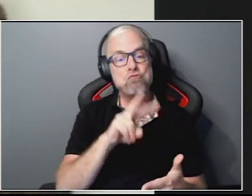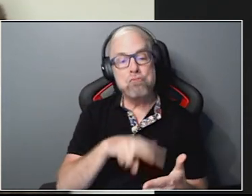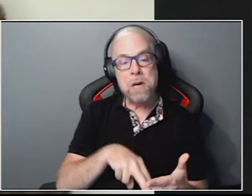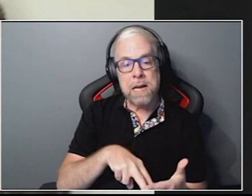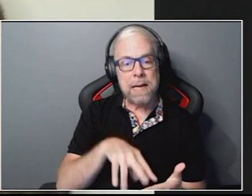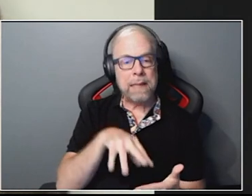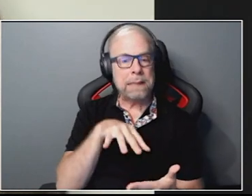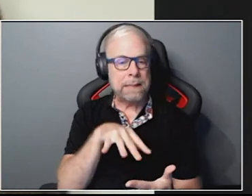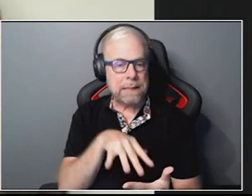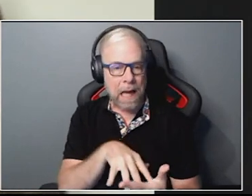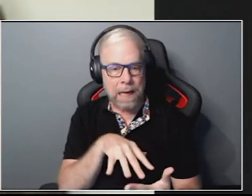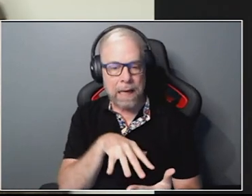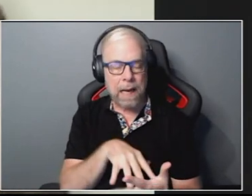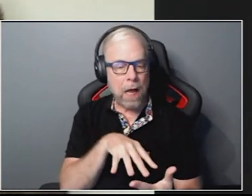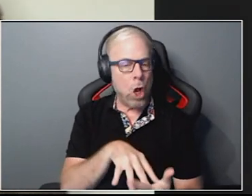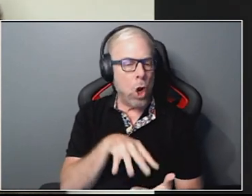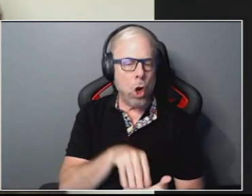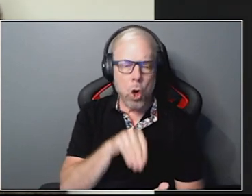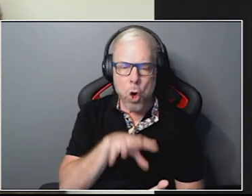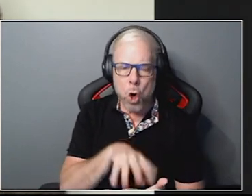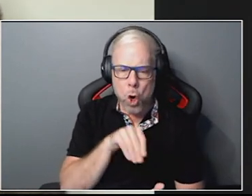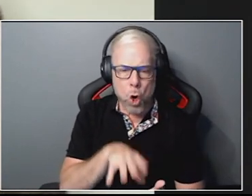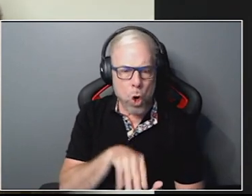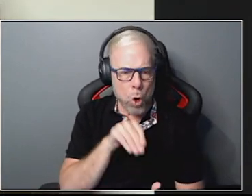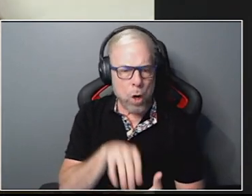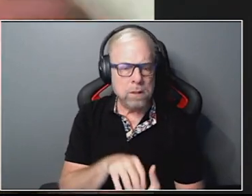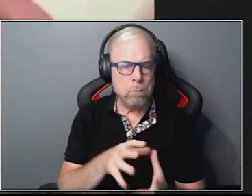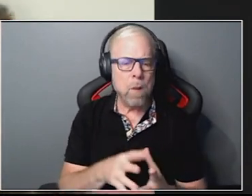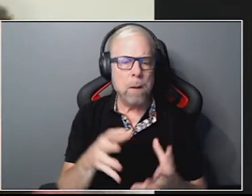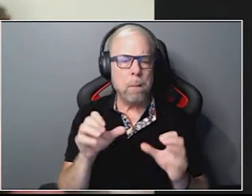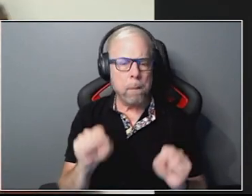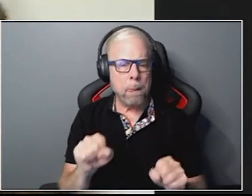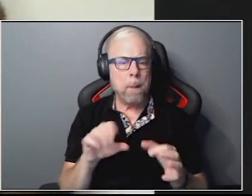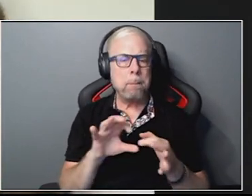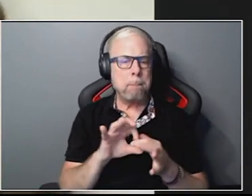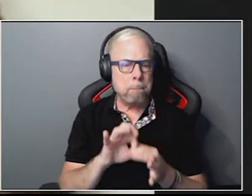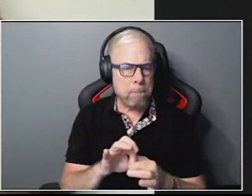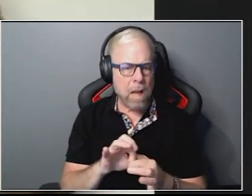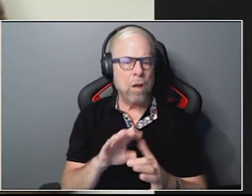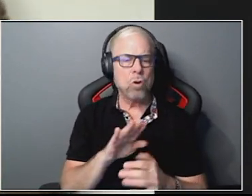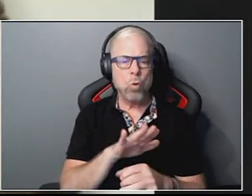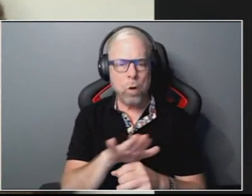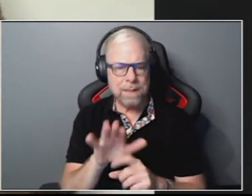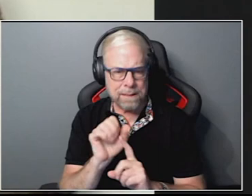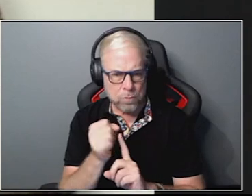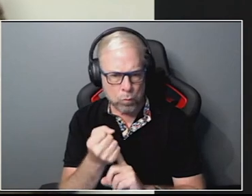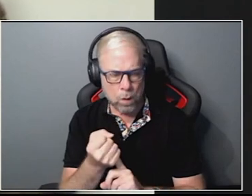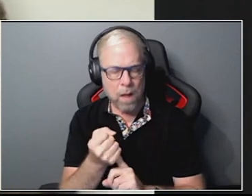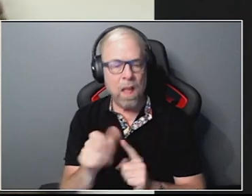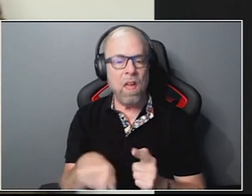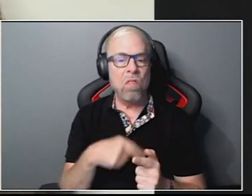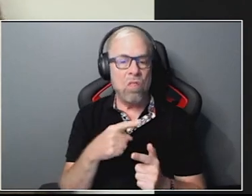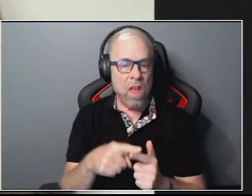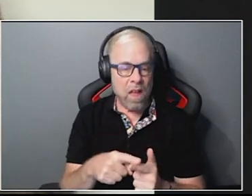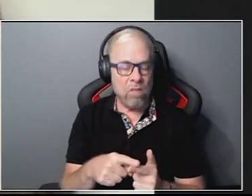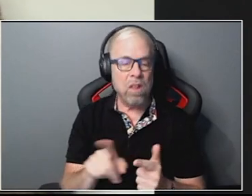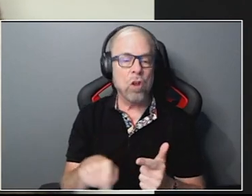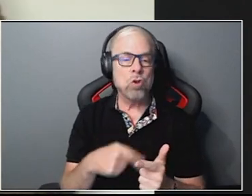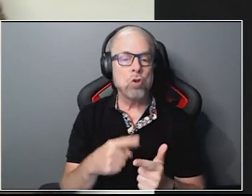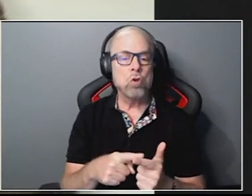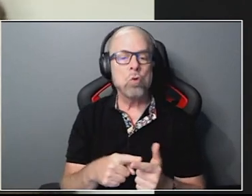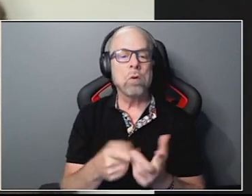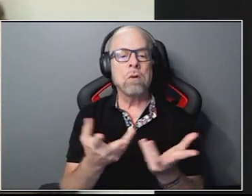study, learn as much as you can about the situation so that you can diffuse it with